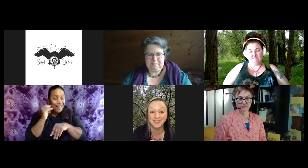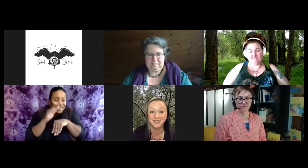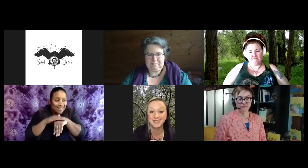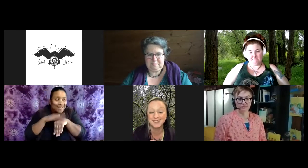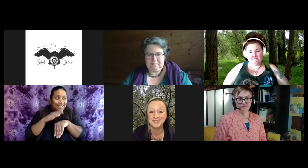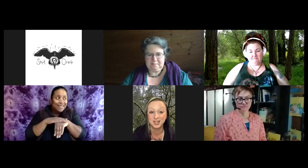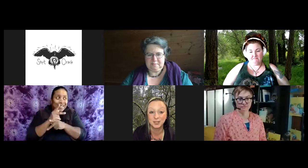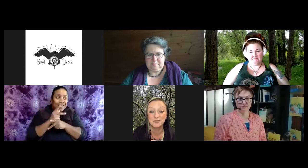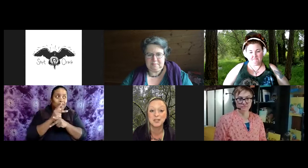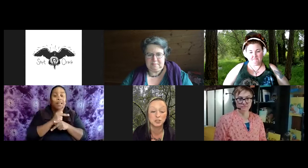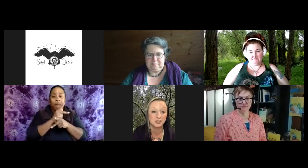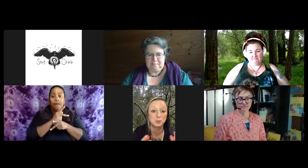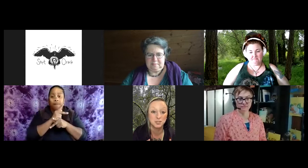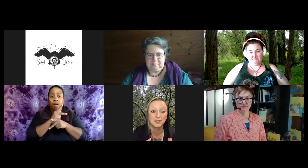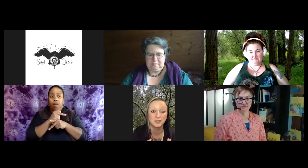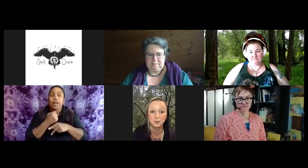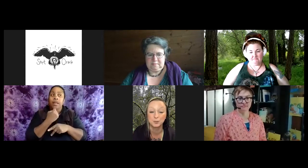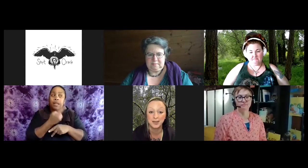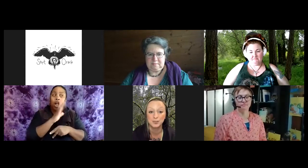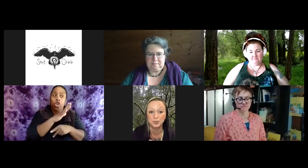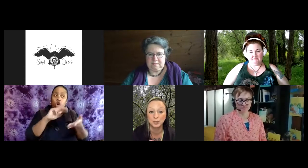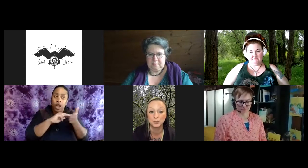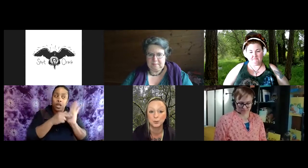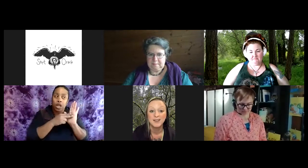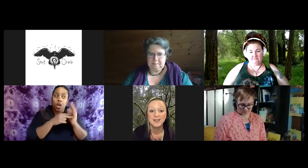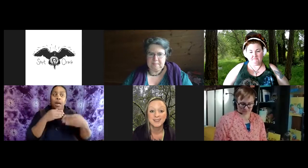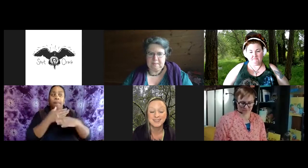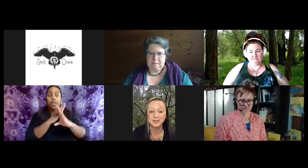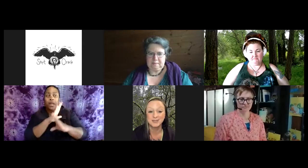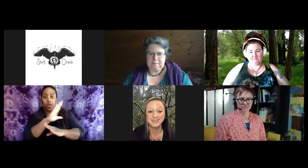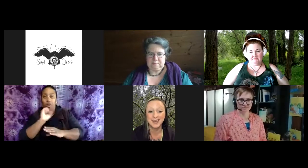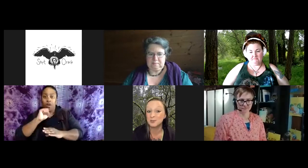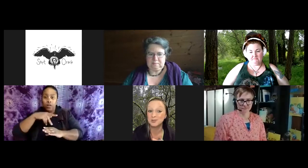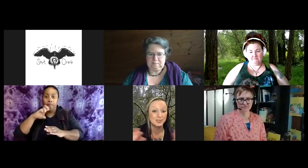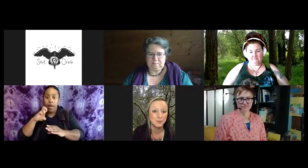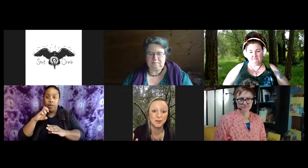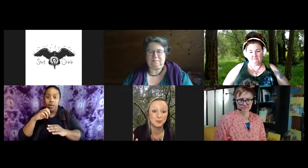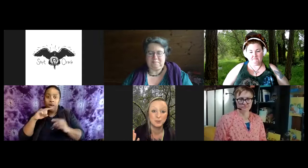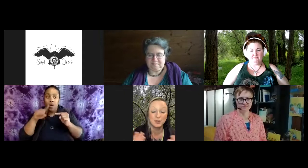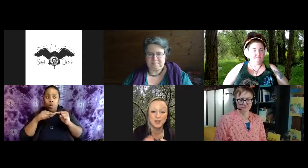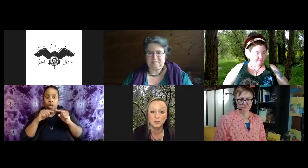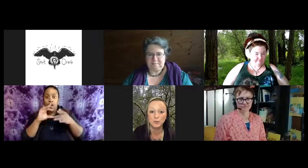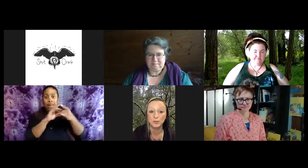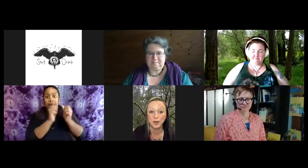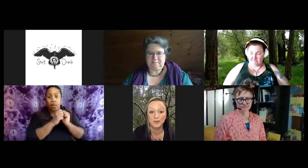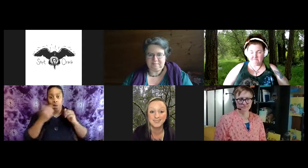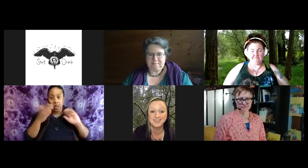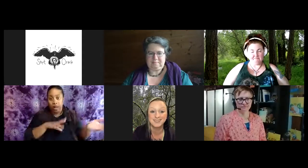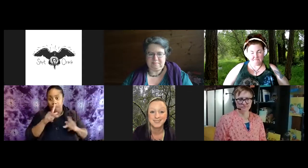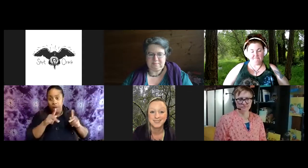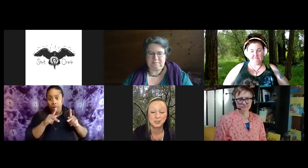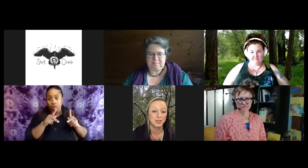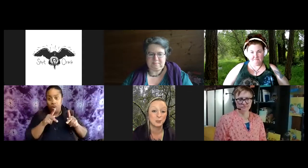that and stating your intentions and protecting your space when you connect with the dead, do the same thing when you connect with